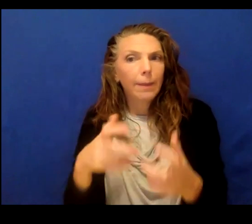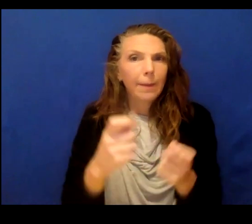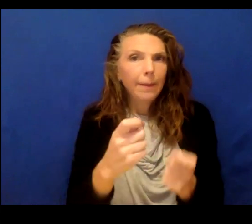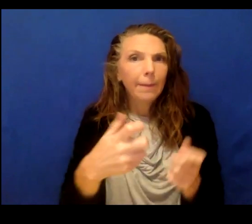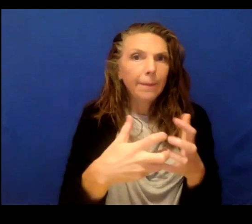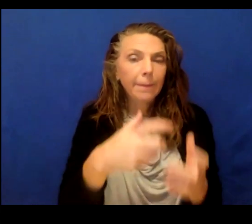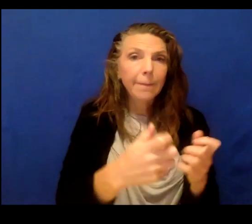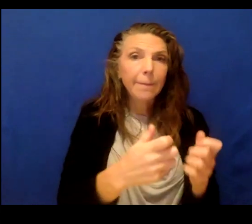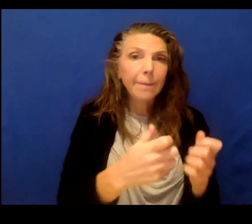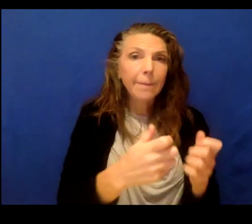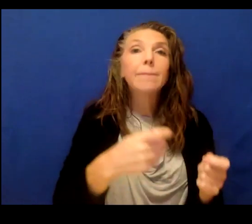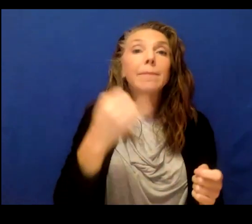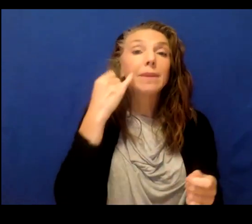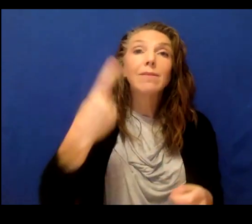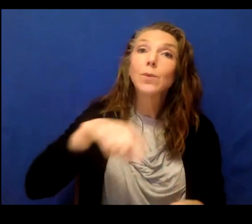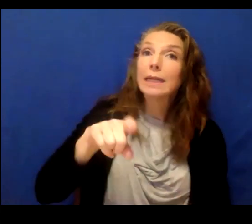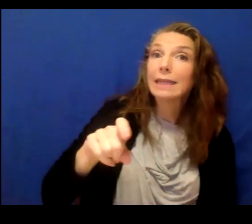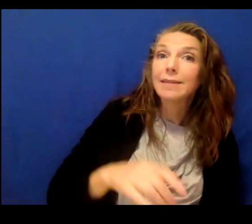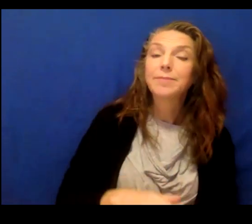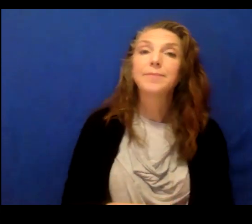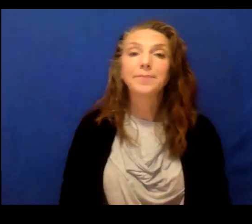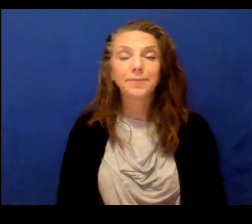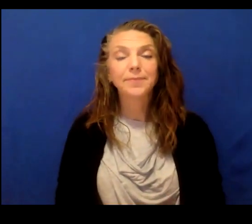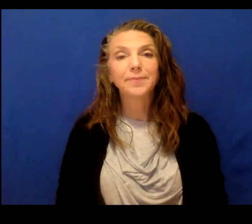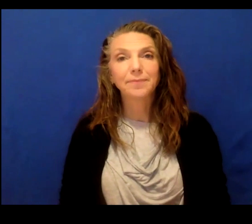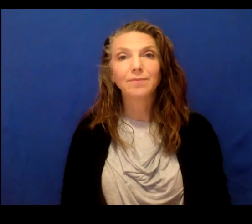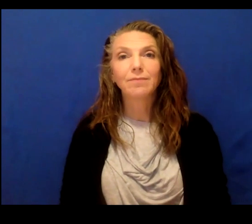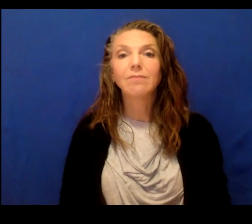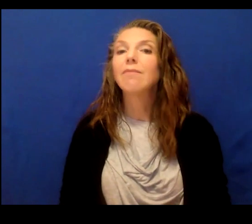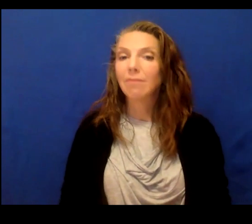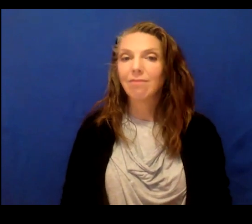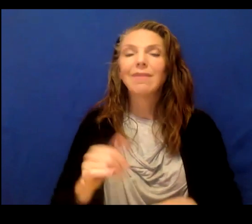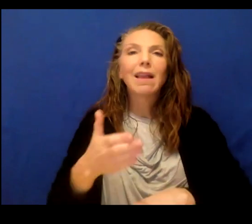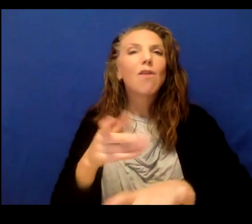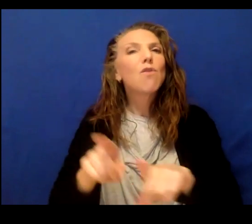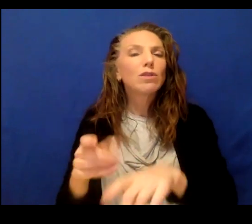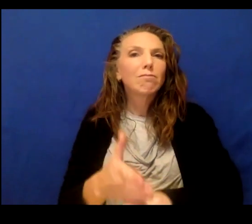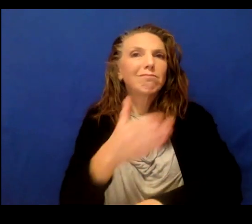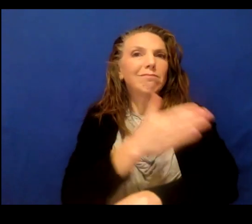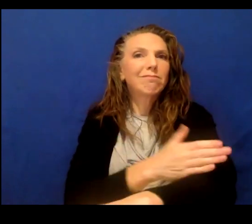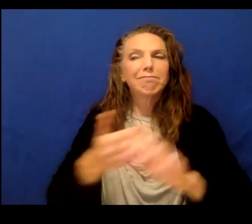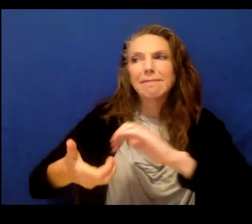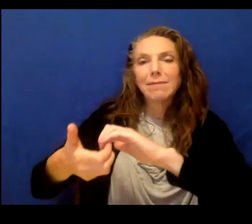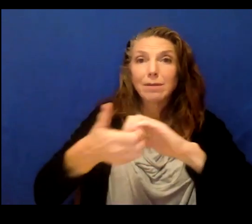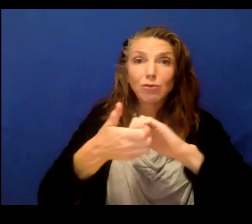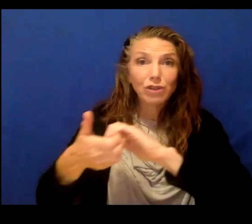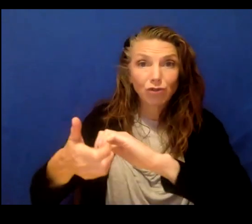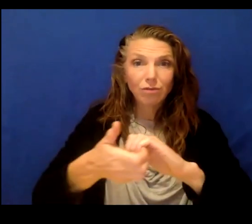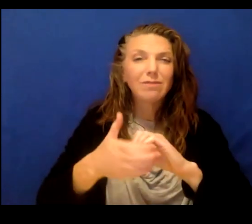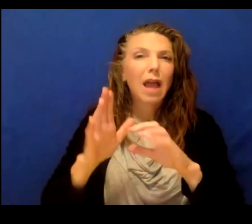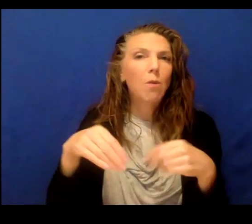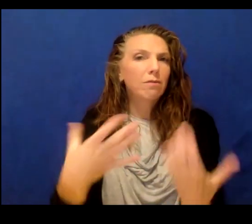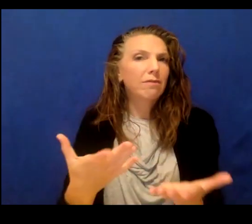instruction within the familiar structure that children are used to as well. And it enhances collaborative teaming. I'll share a few more examples of